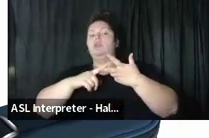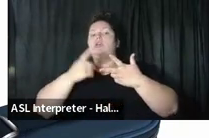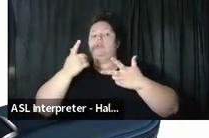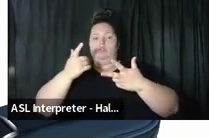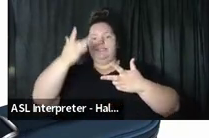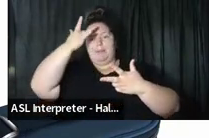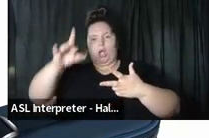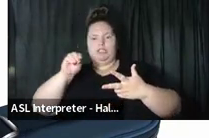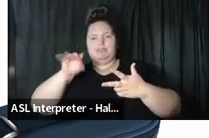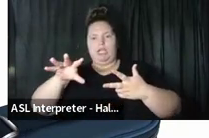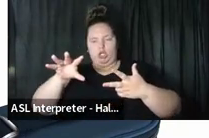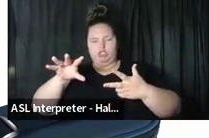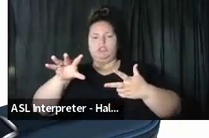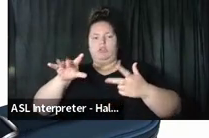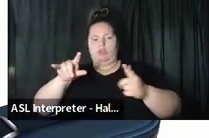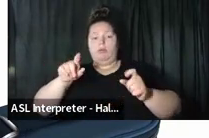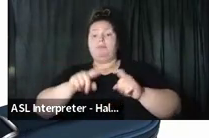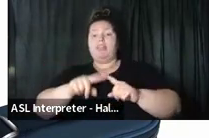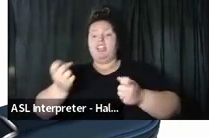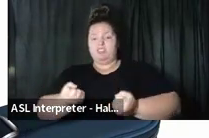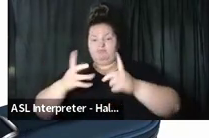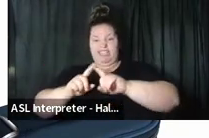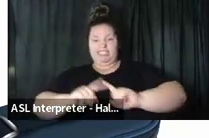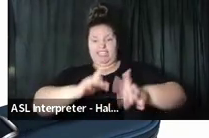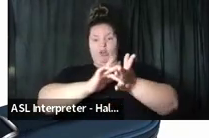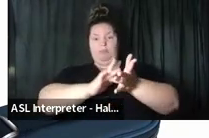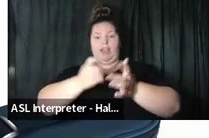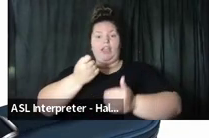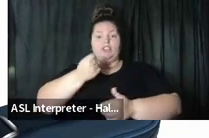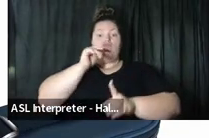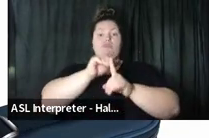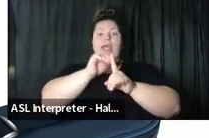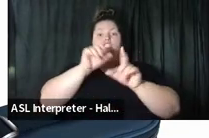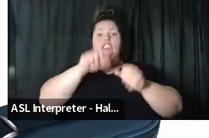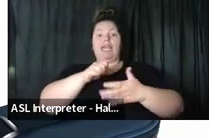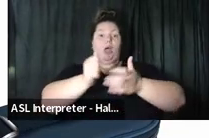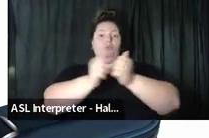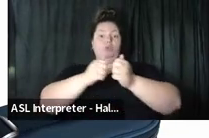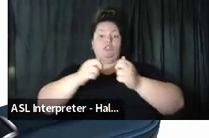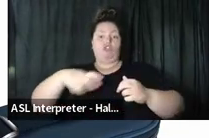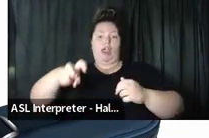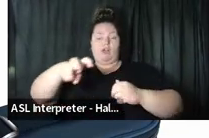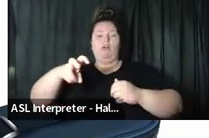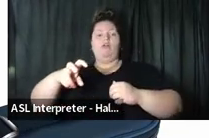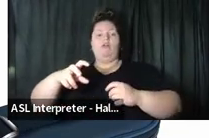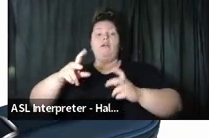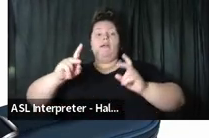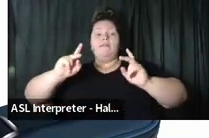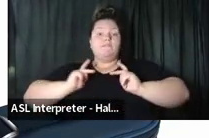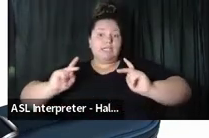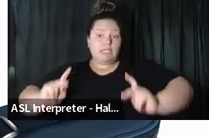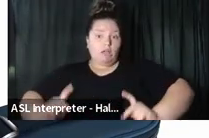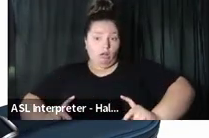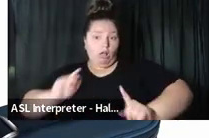are several medication reminders that could be helpful for travel. There's physical ones, So